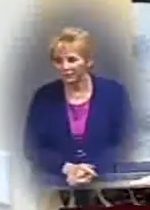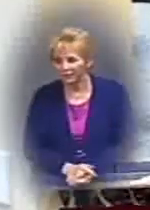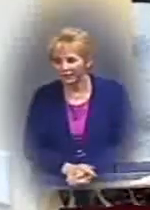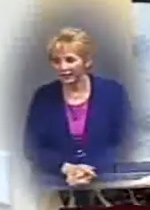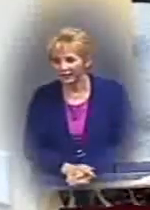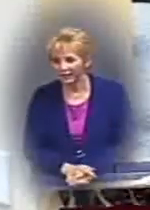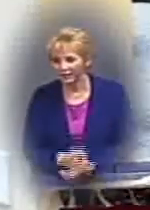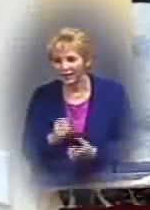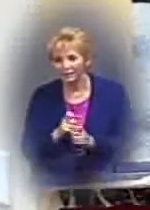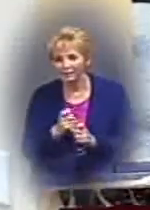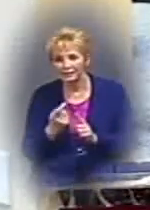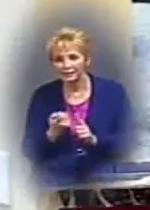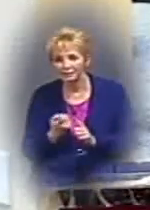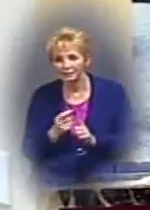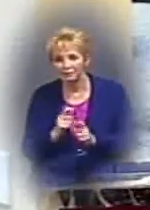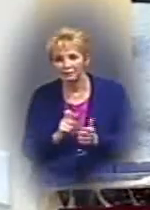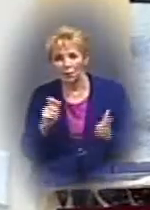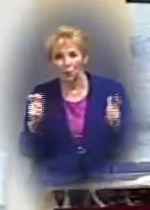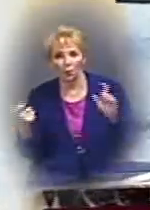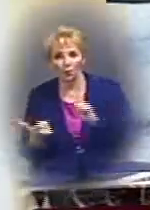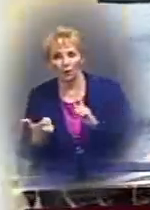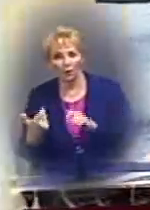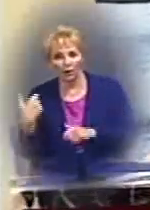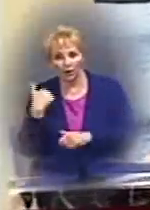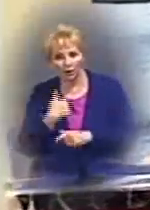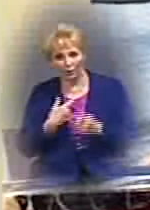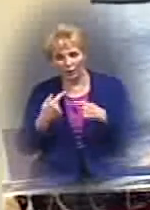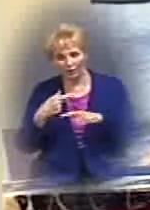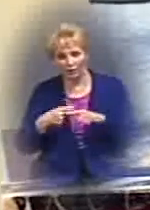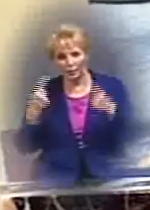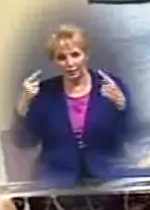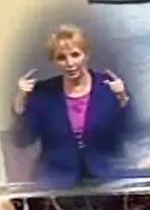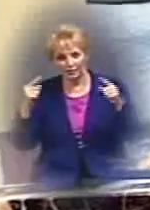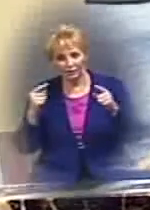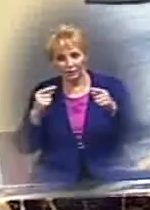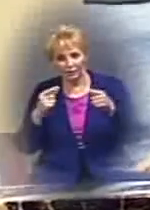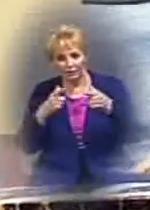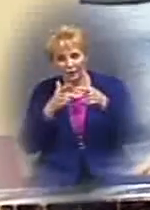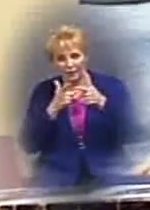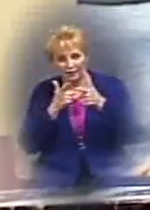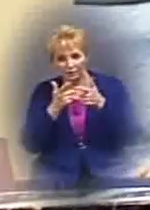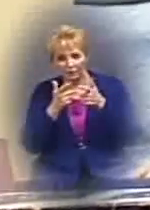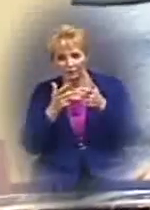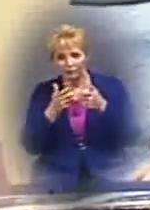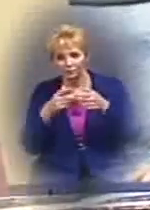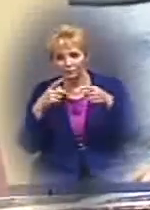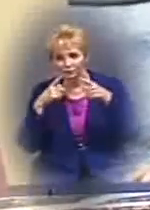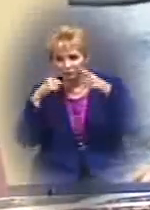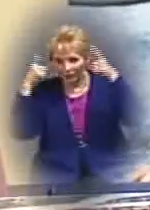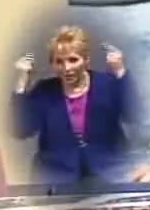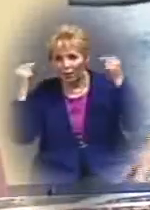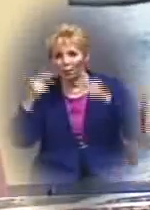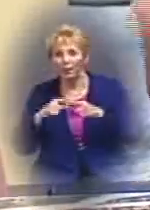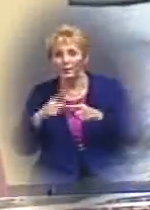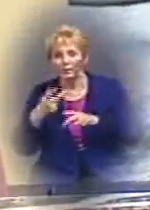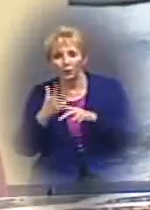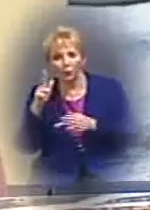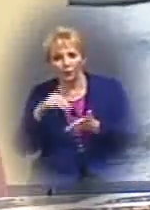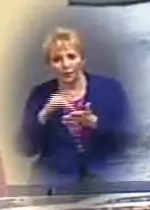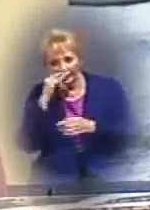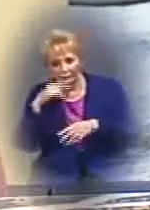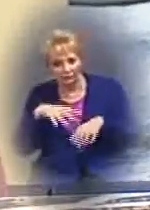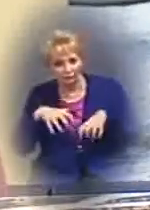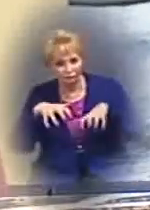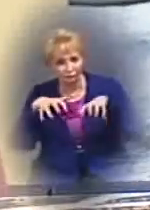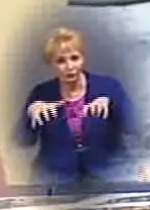switching for gears for just a minute, we, first of all, just coming off a very successful Halloween, as usual, about 3,000 kids downtown. It was full.